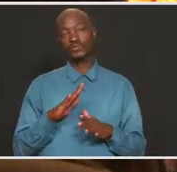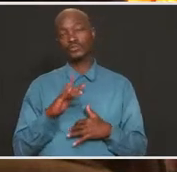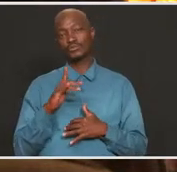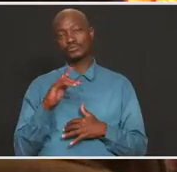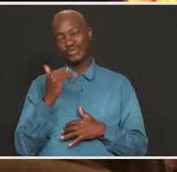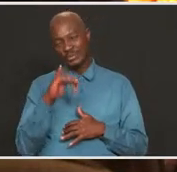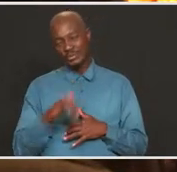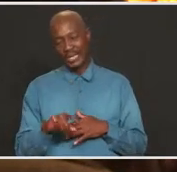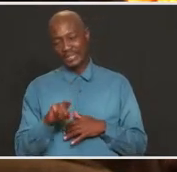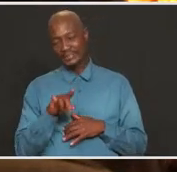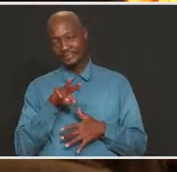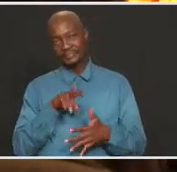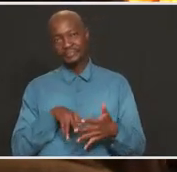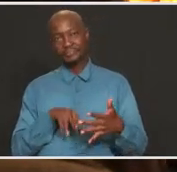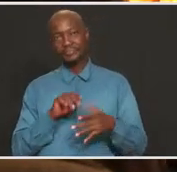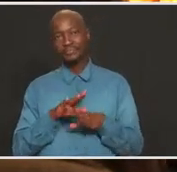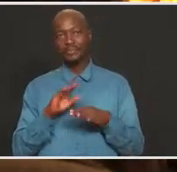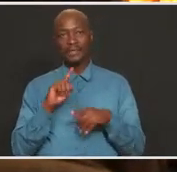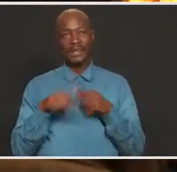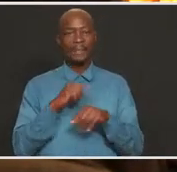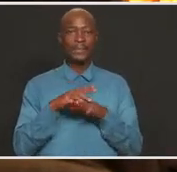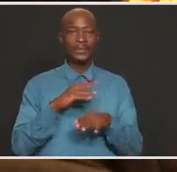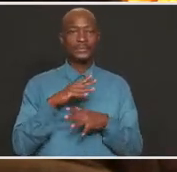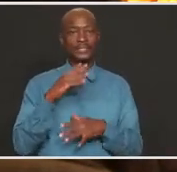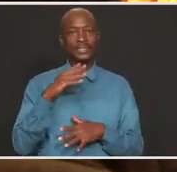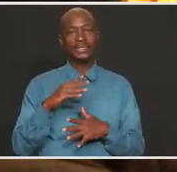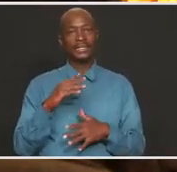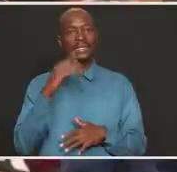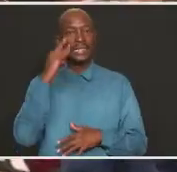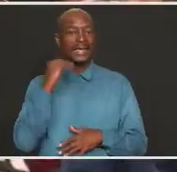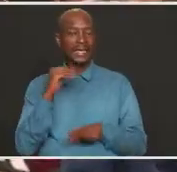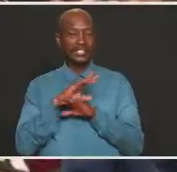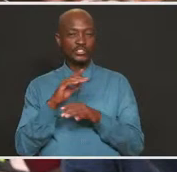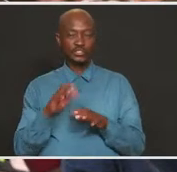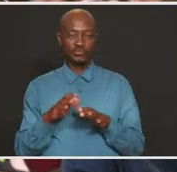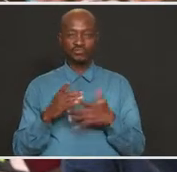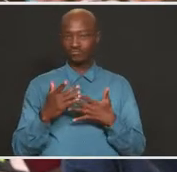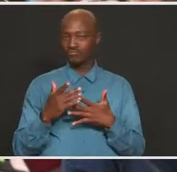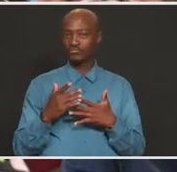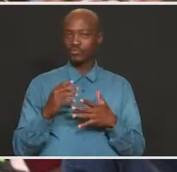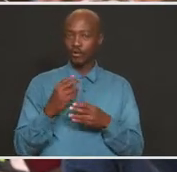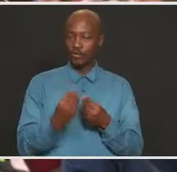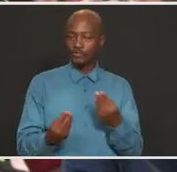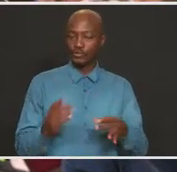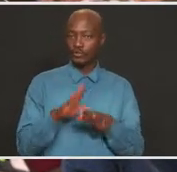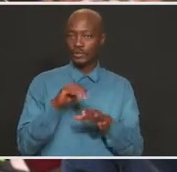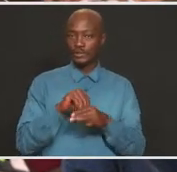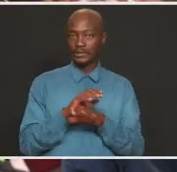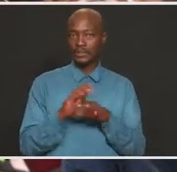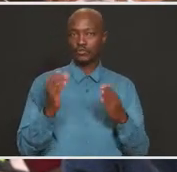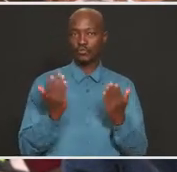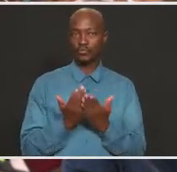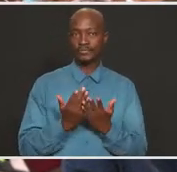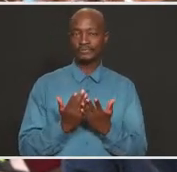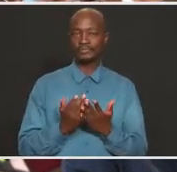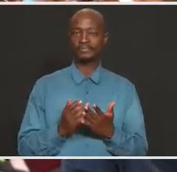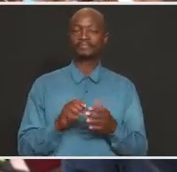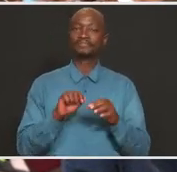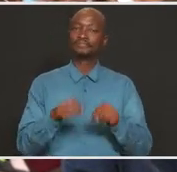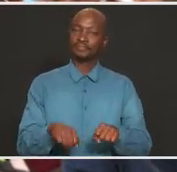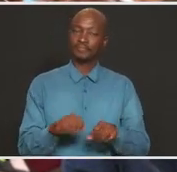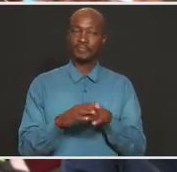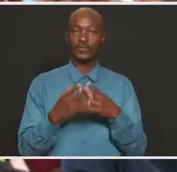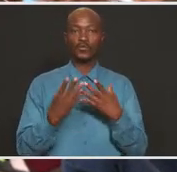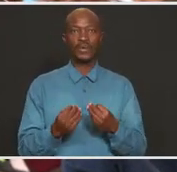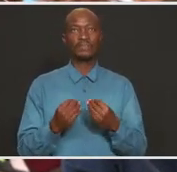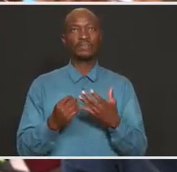to check in terms of the age group of of children at the school we have some of the kids who